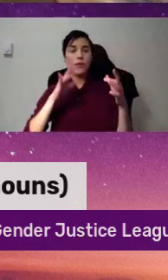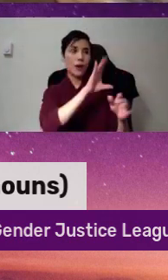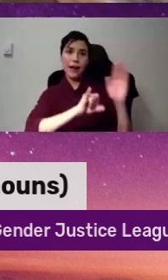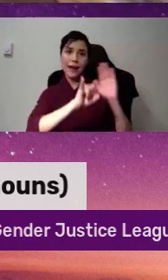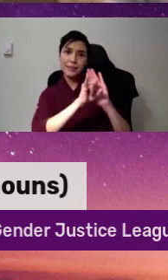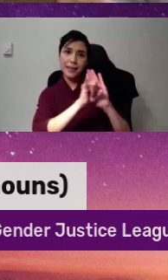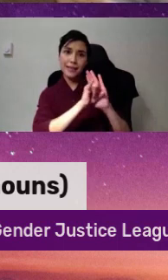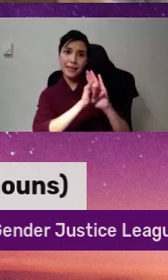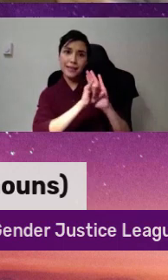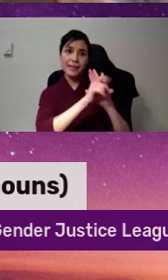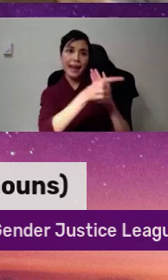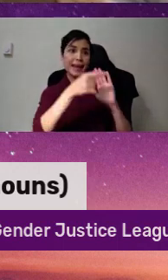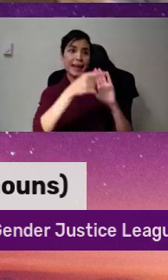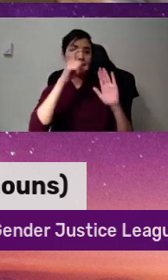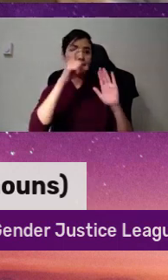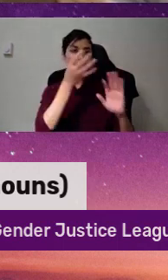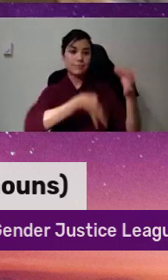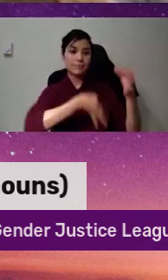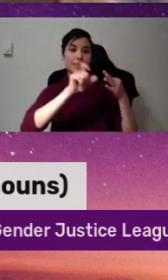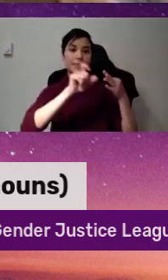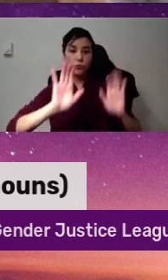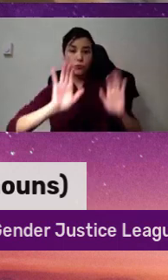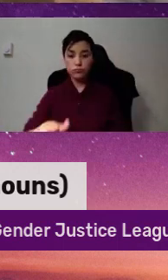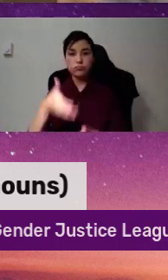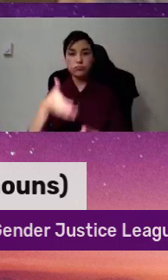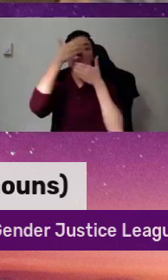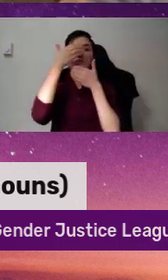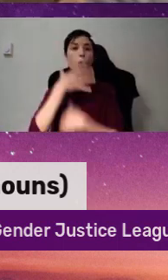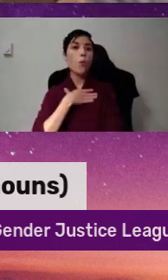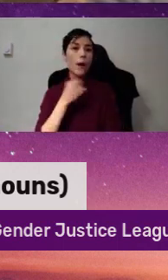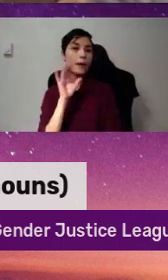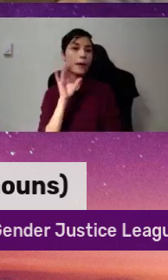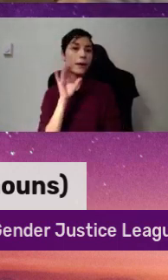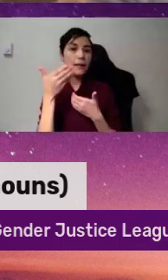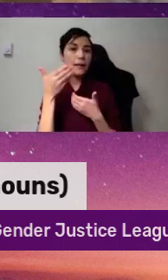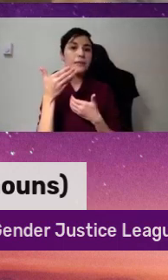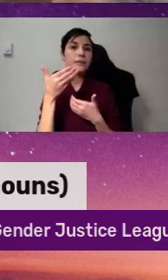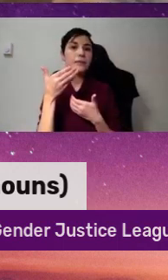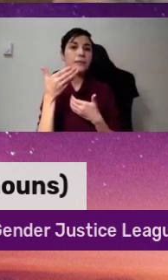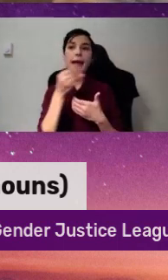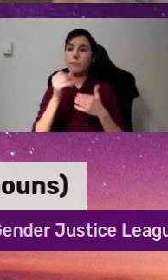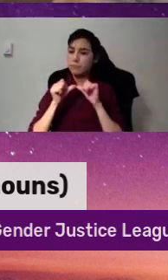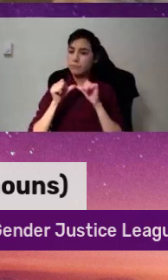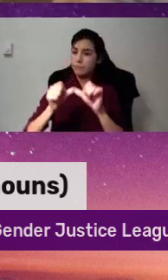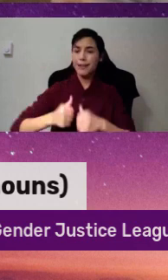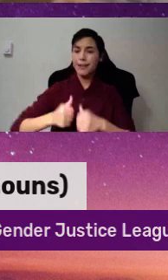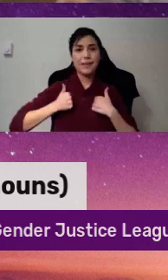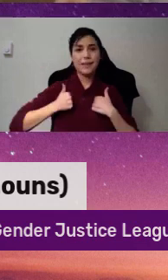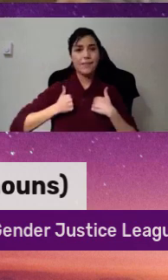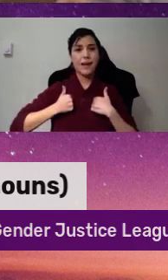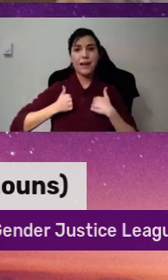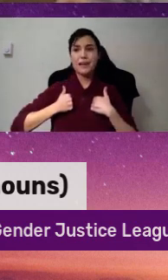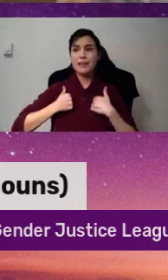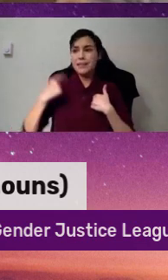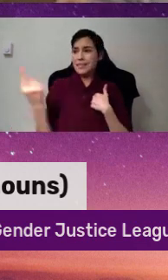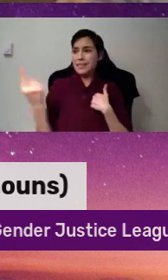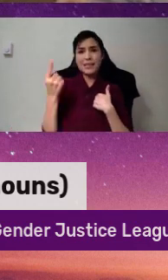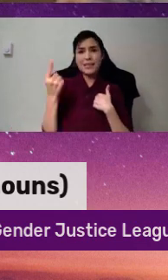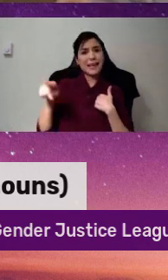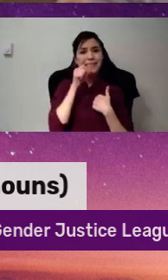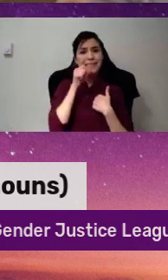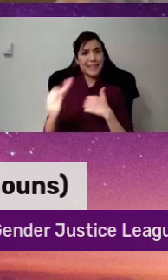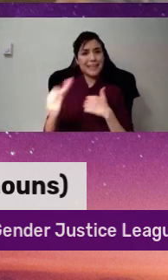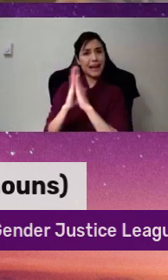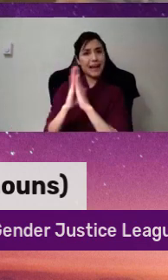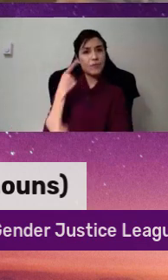life that was not theirs and a life that they did not ask for. And specifically for trans liberation, the youth always